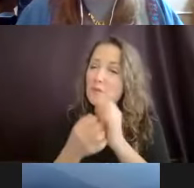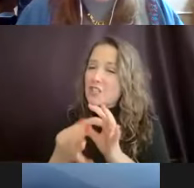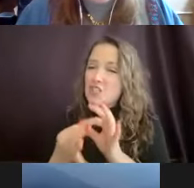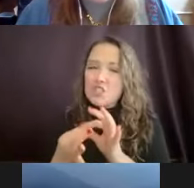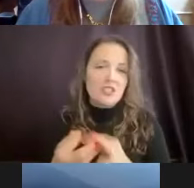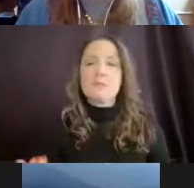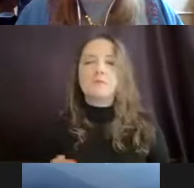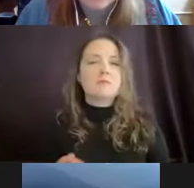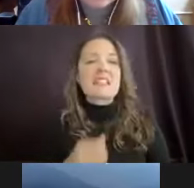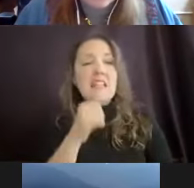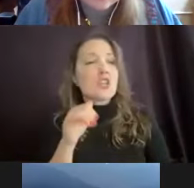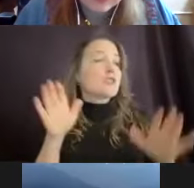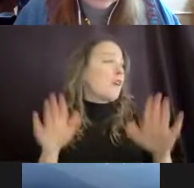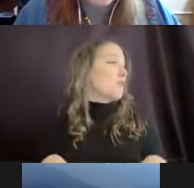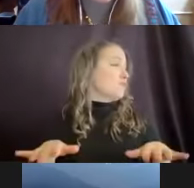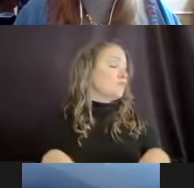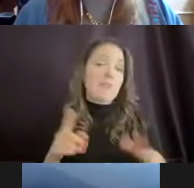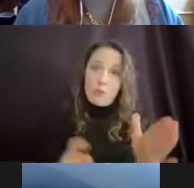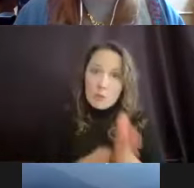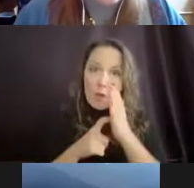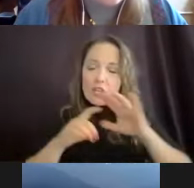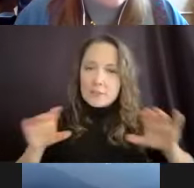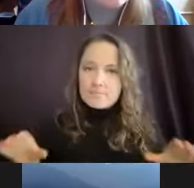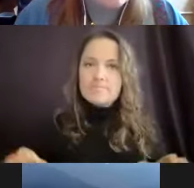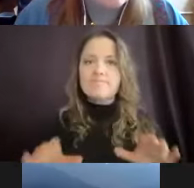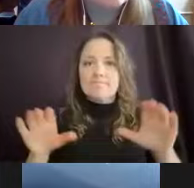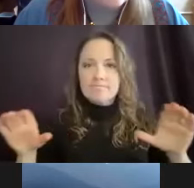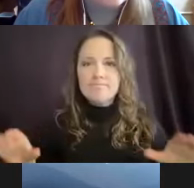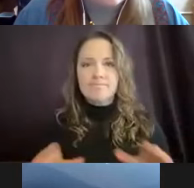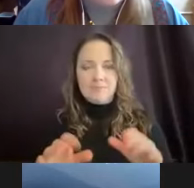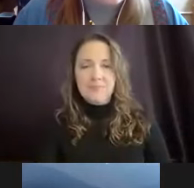passive act, it requires activity. Um,